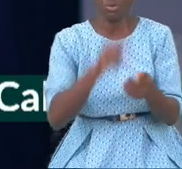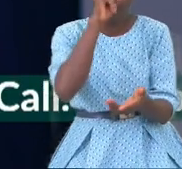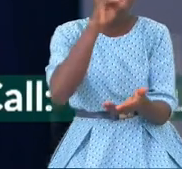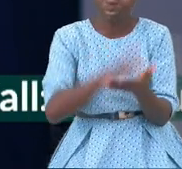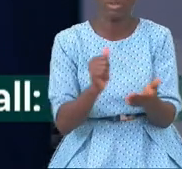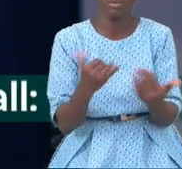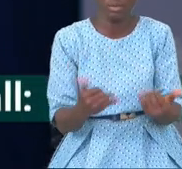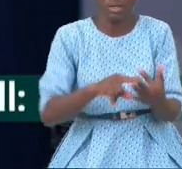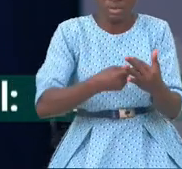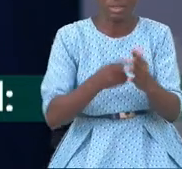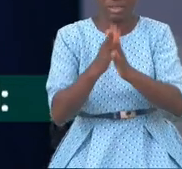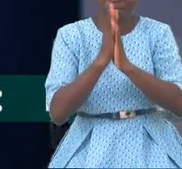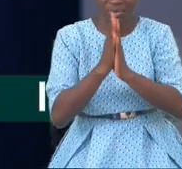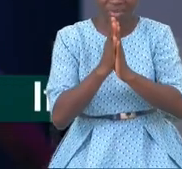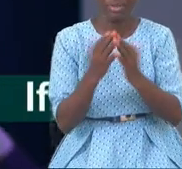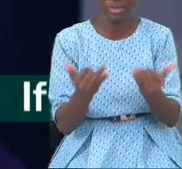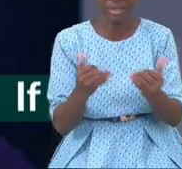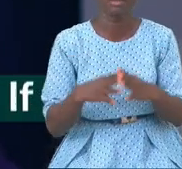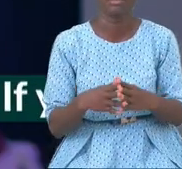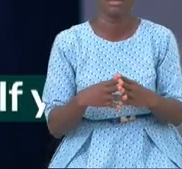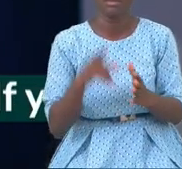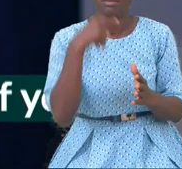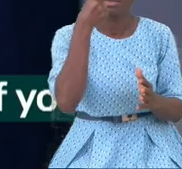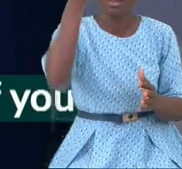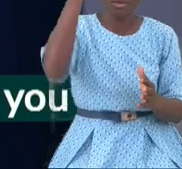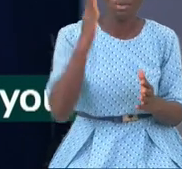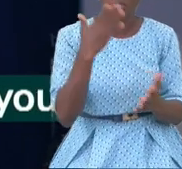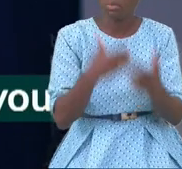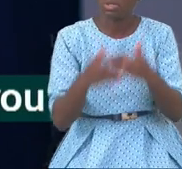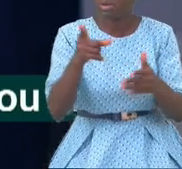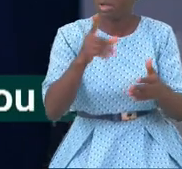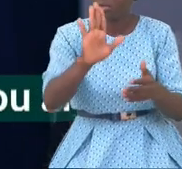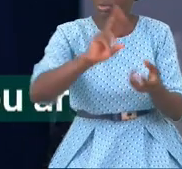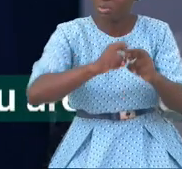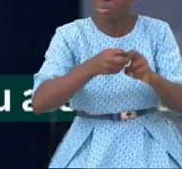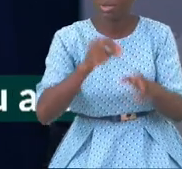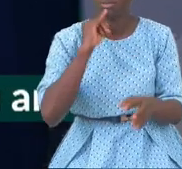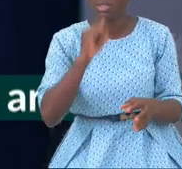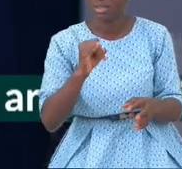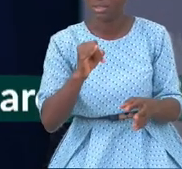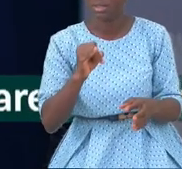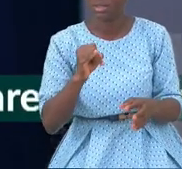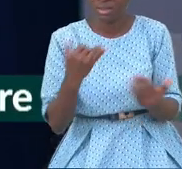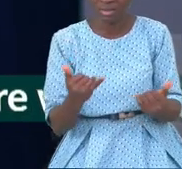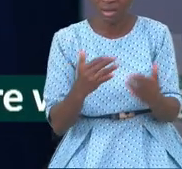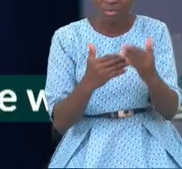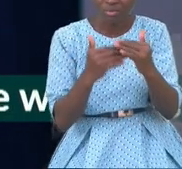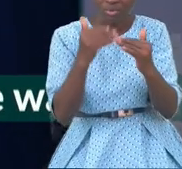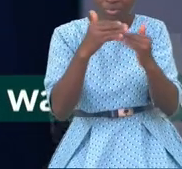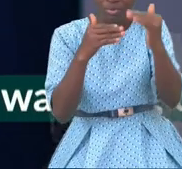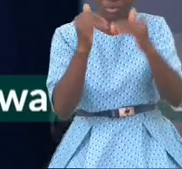Build your faith now. As the man of God comes and he says the final amen, that's